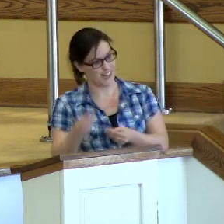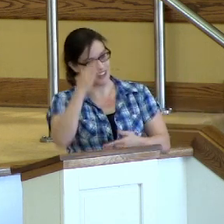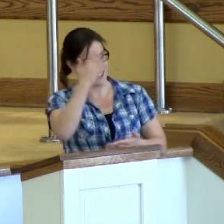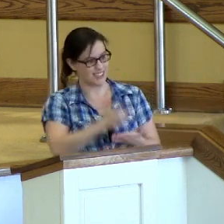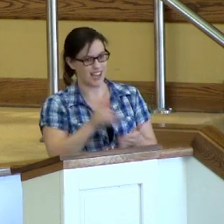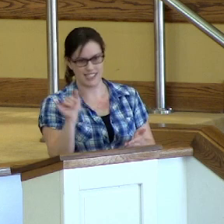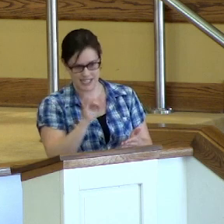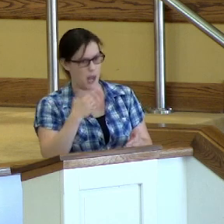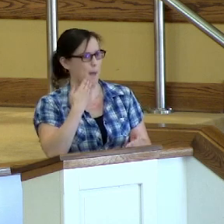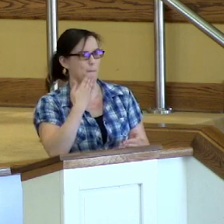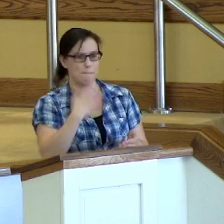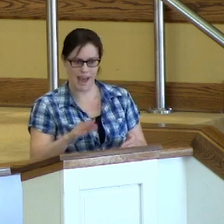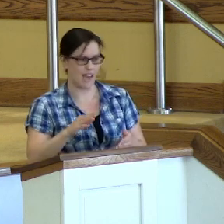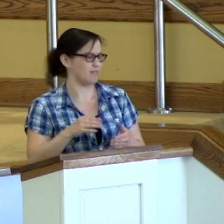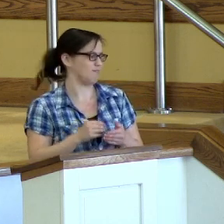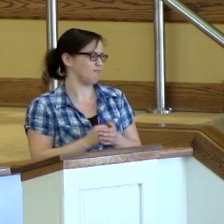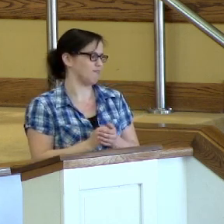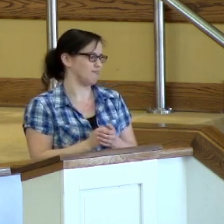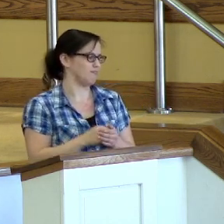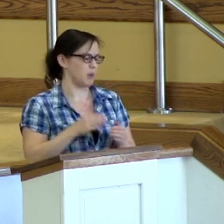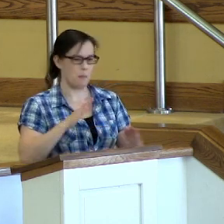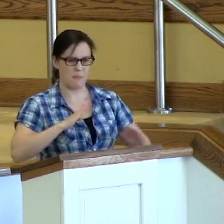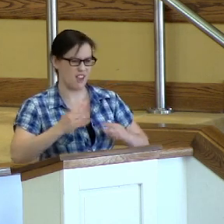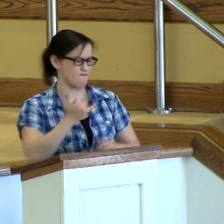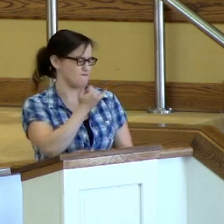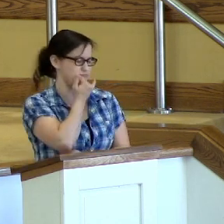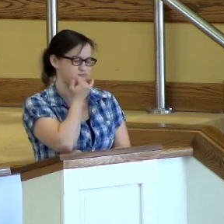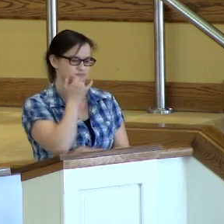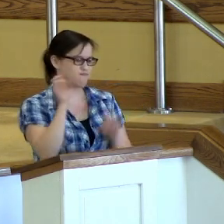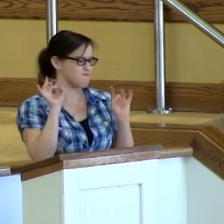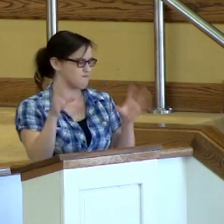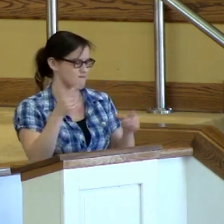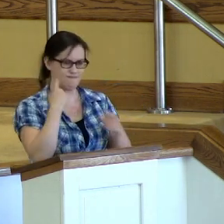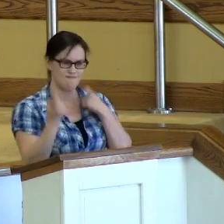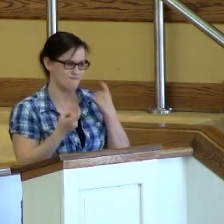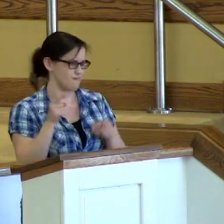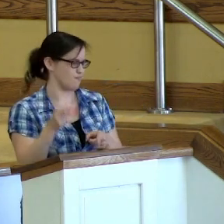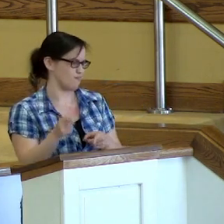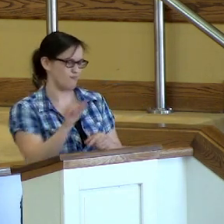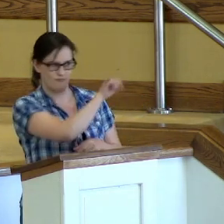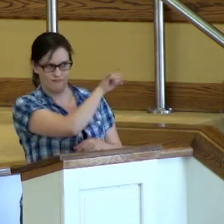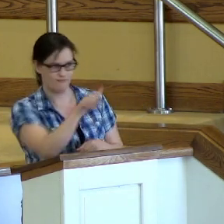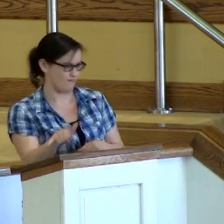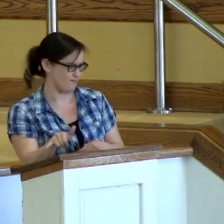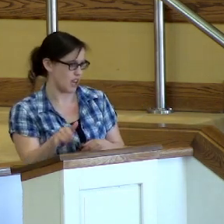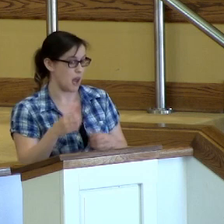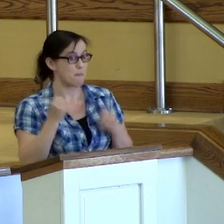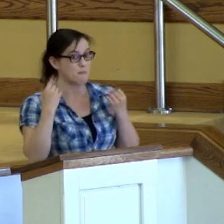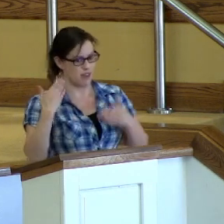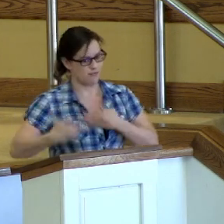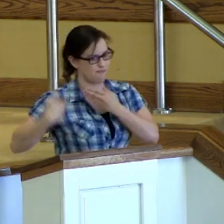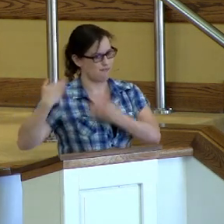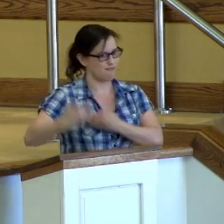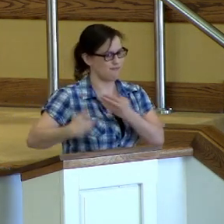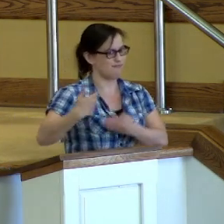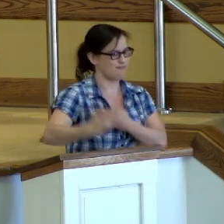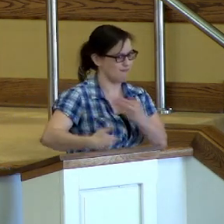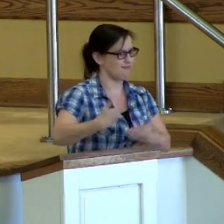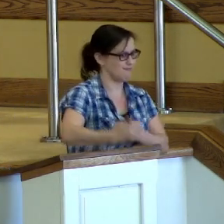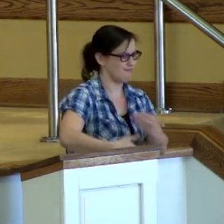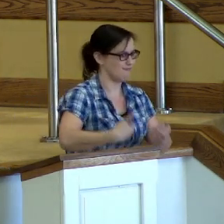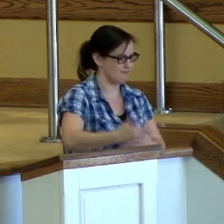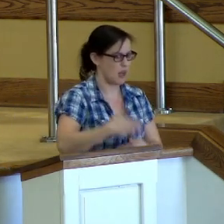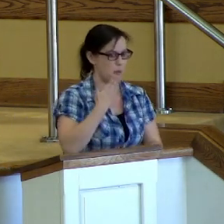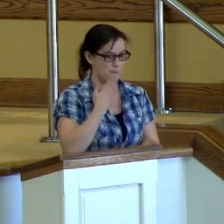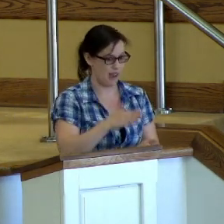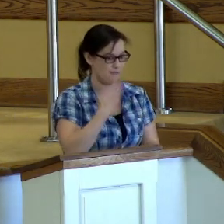mother, and Jeroboam. I mean, it lists all these out. And then there's several that come on after this that they even talk about in the